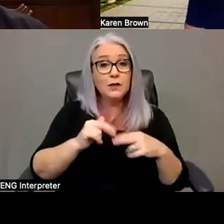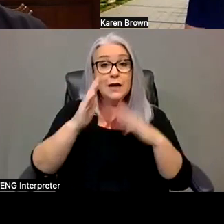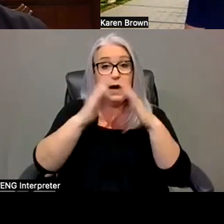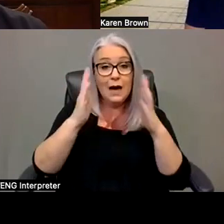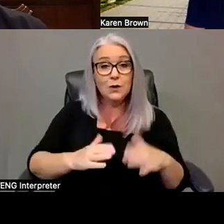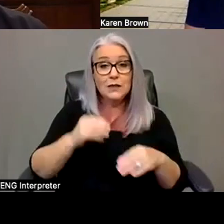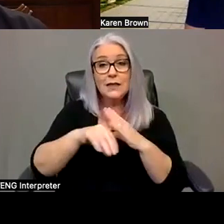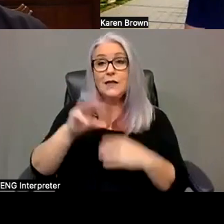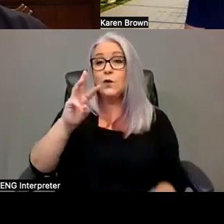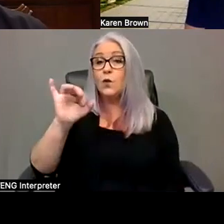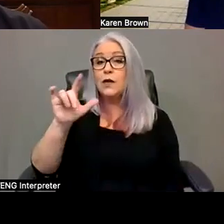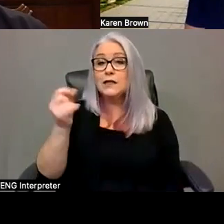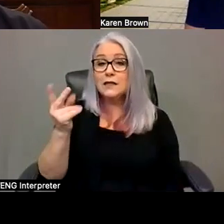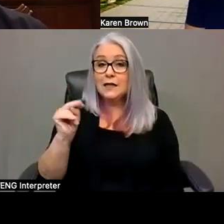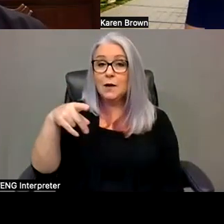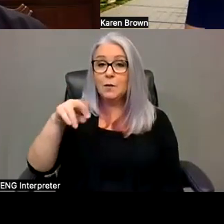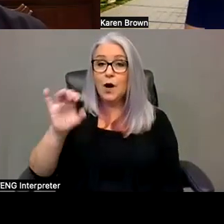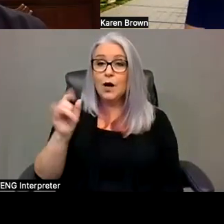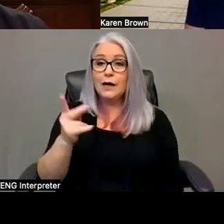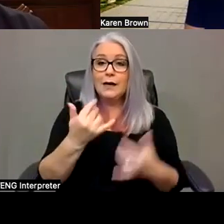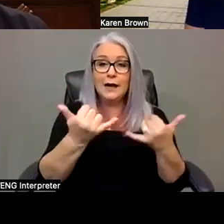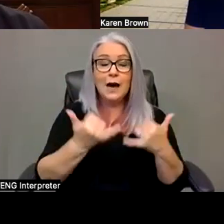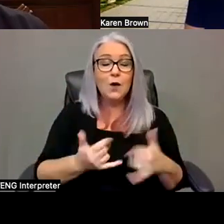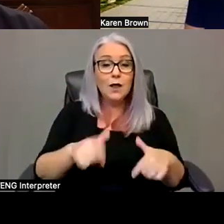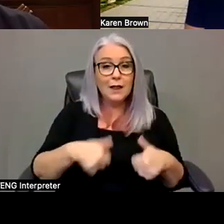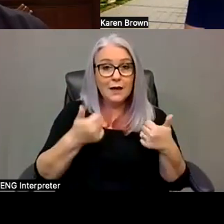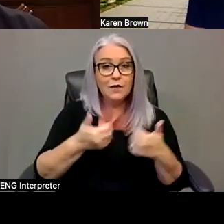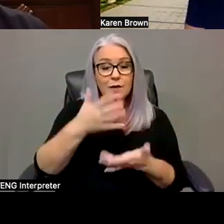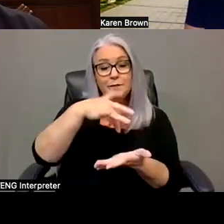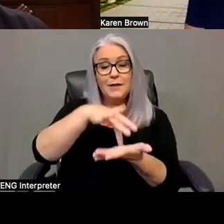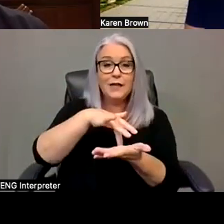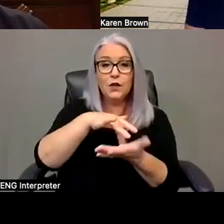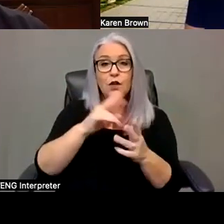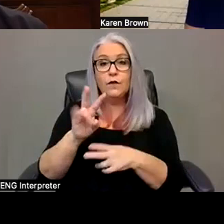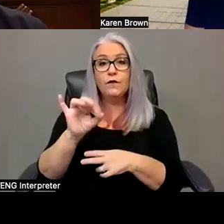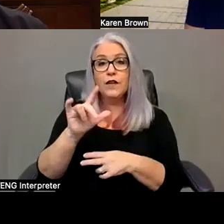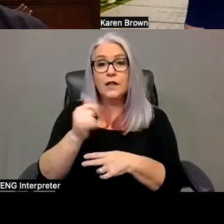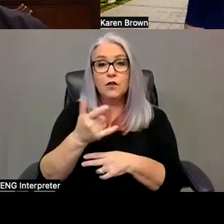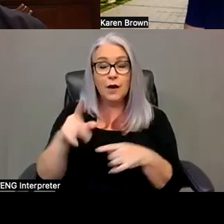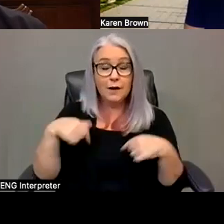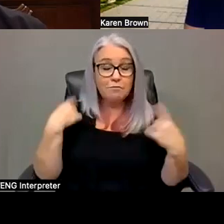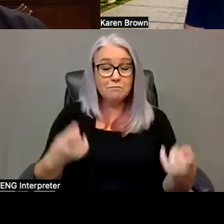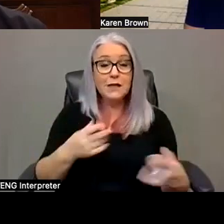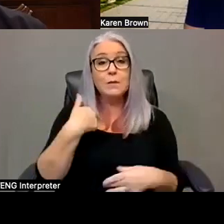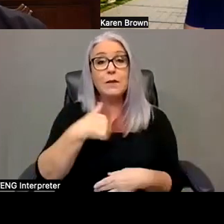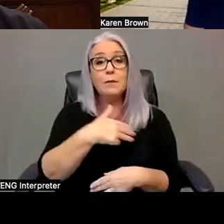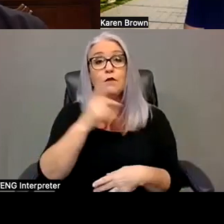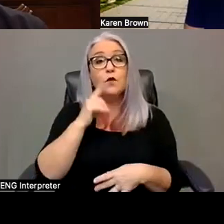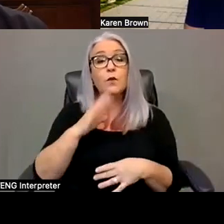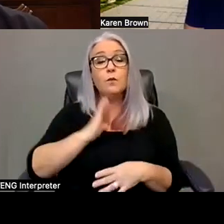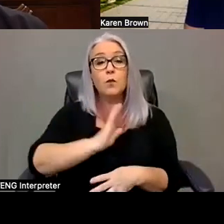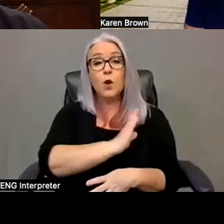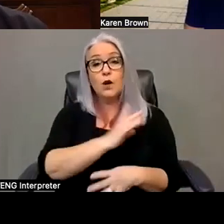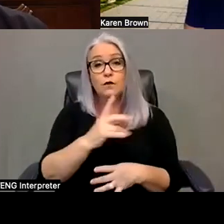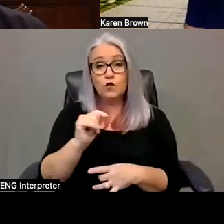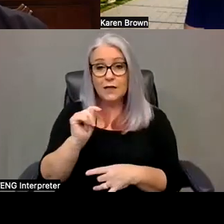Park and now live in the inner village. I was a member of the Board of Trustees for 18 years.